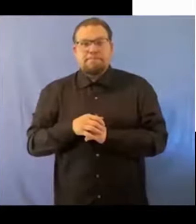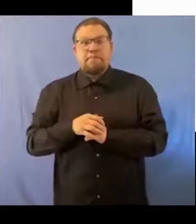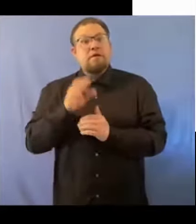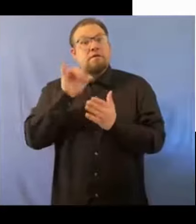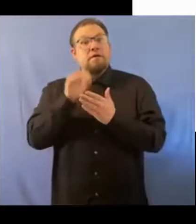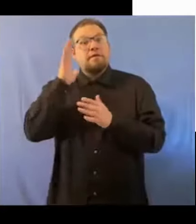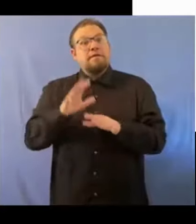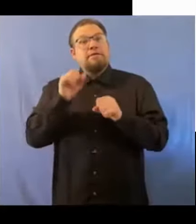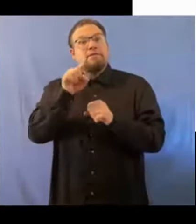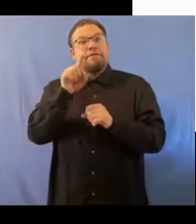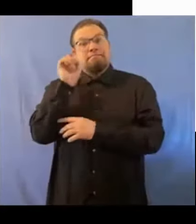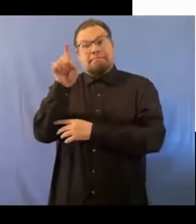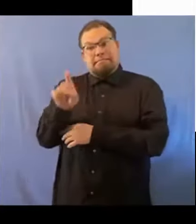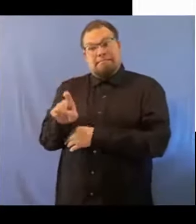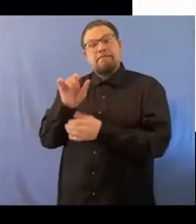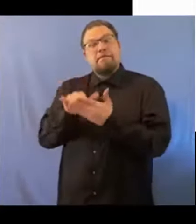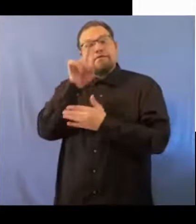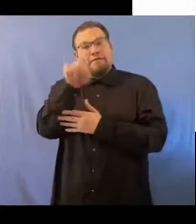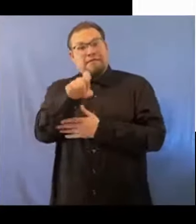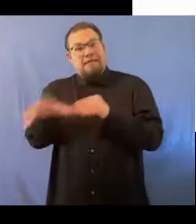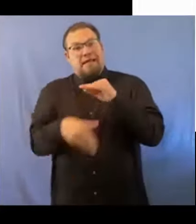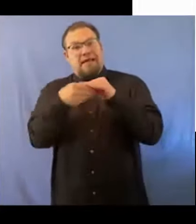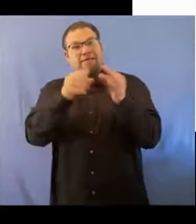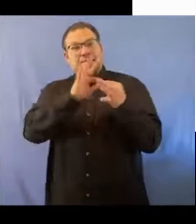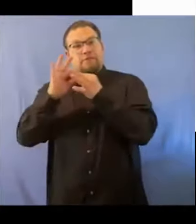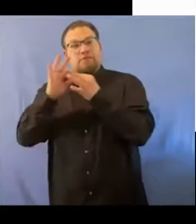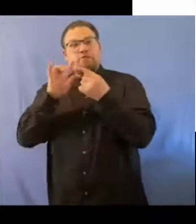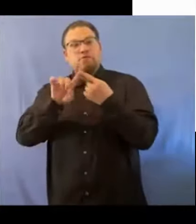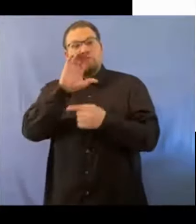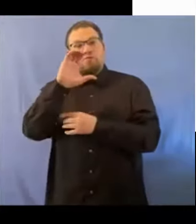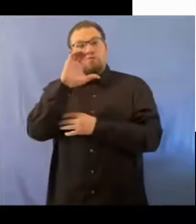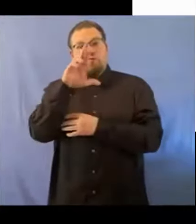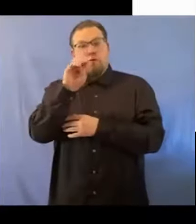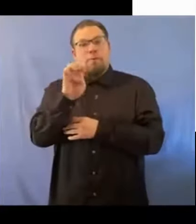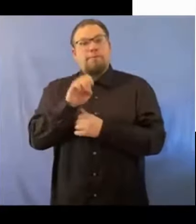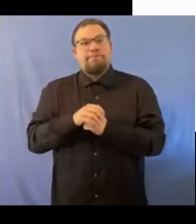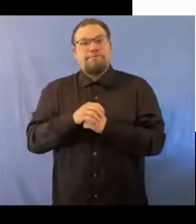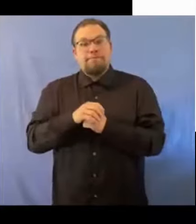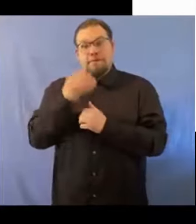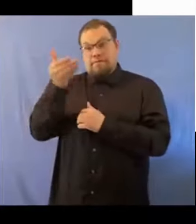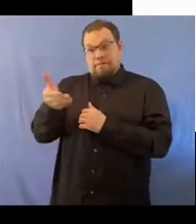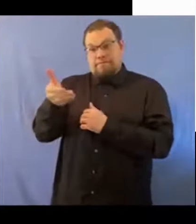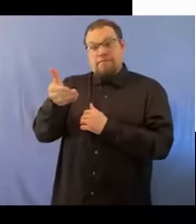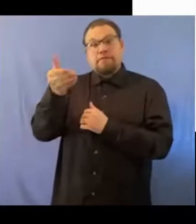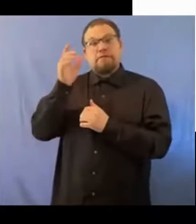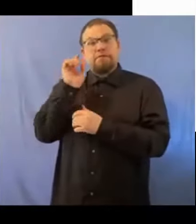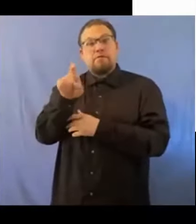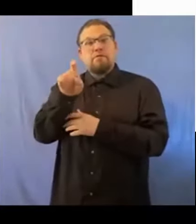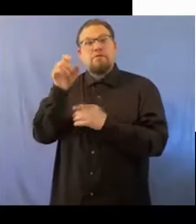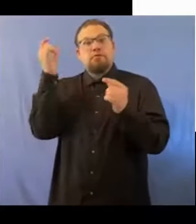This will take you to the links you need to add these extensions to Chrome. Once there, click on Google Meet Grid